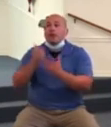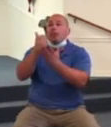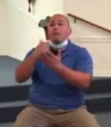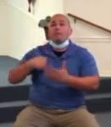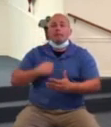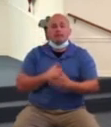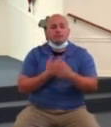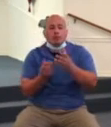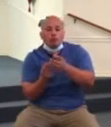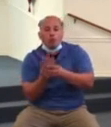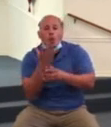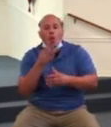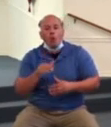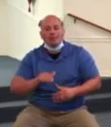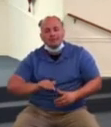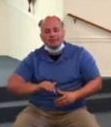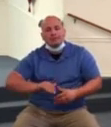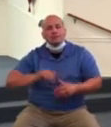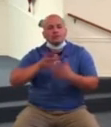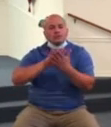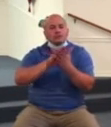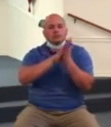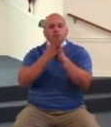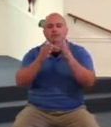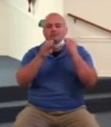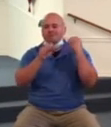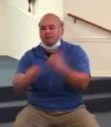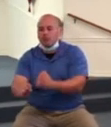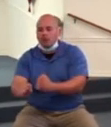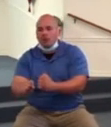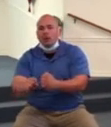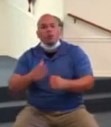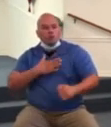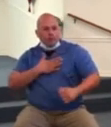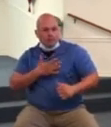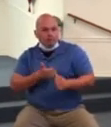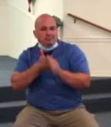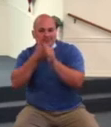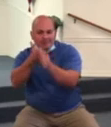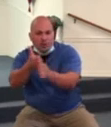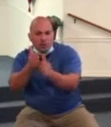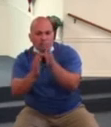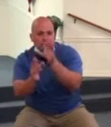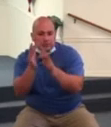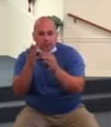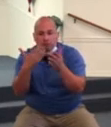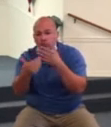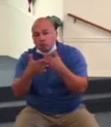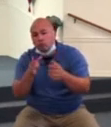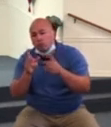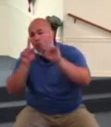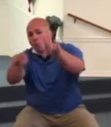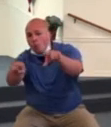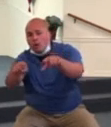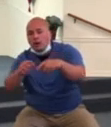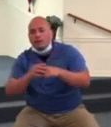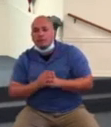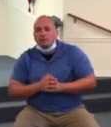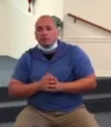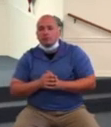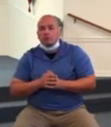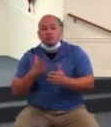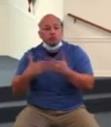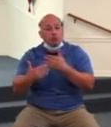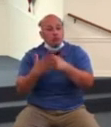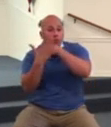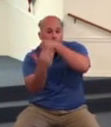to follow Jesus wherever he will lead us. Help us not to be afraid. Help us not to hesitate to give up